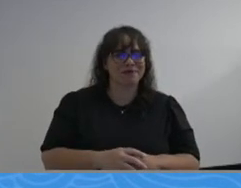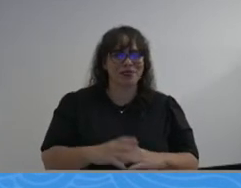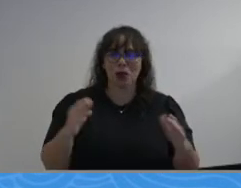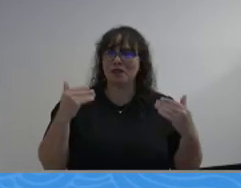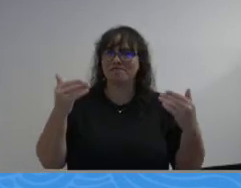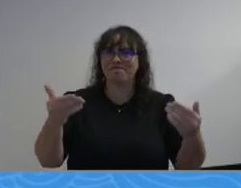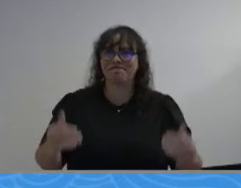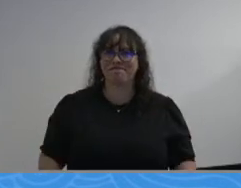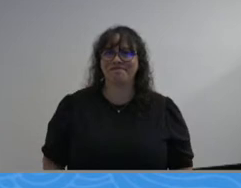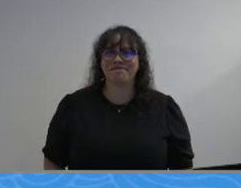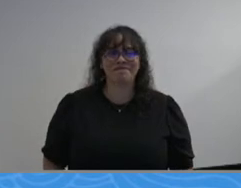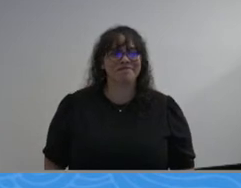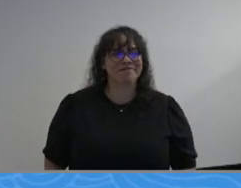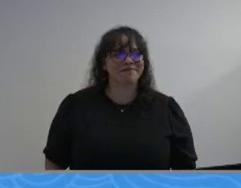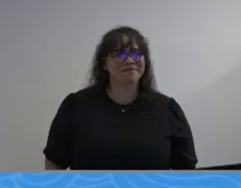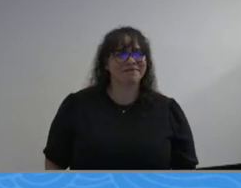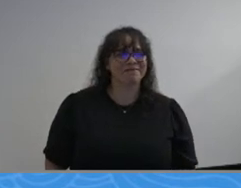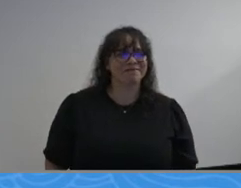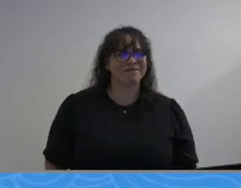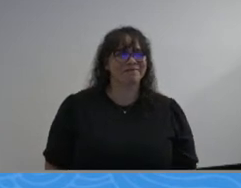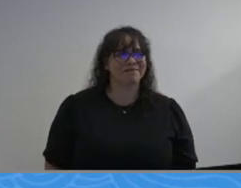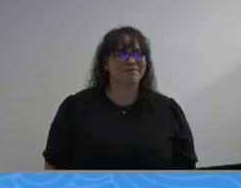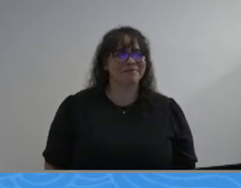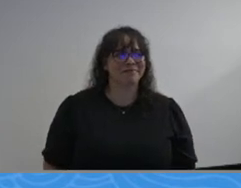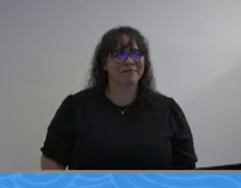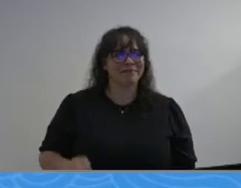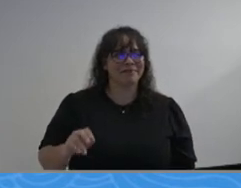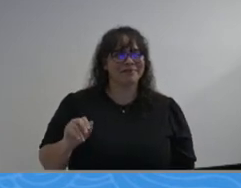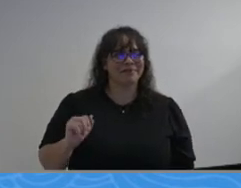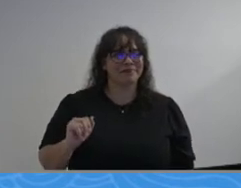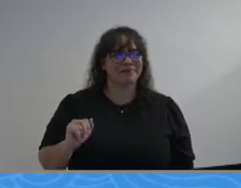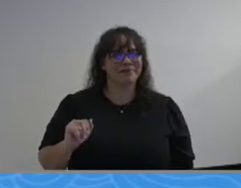y'all. Poll number two.